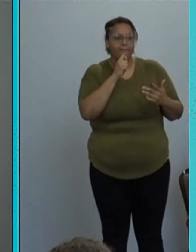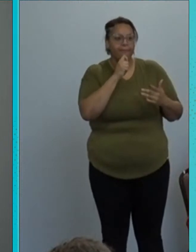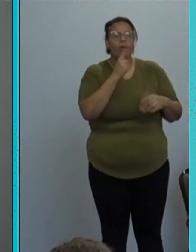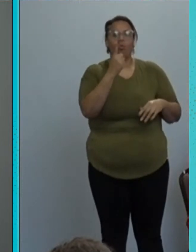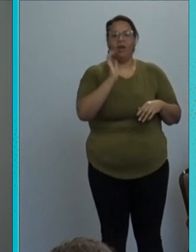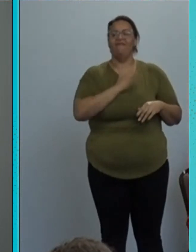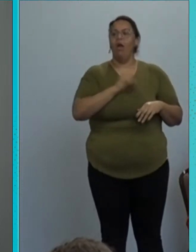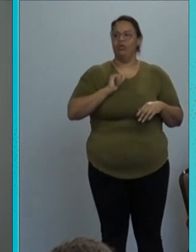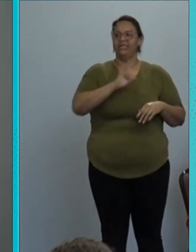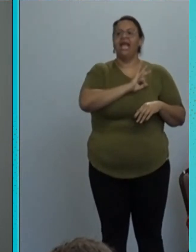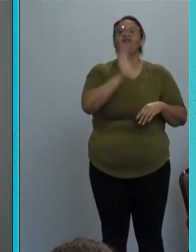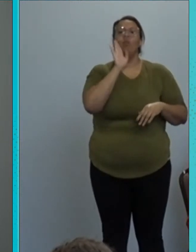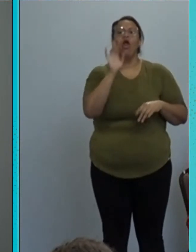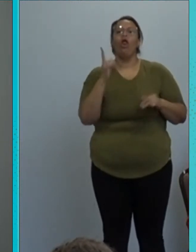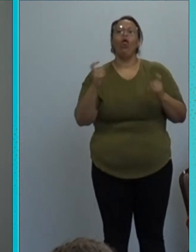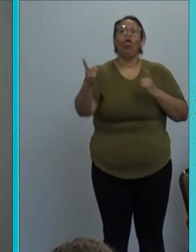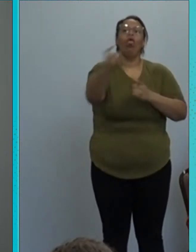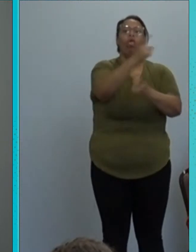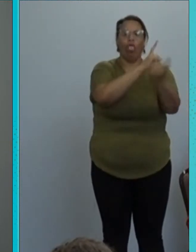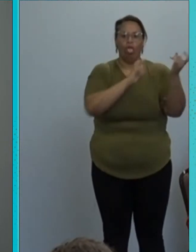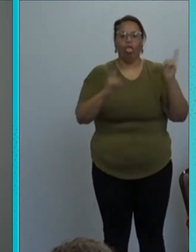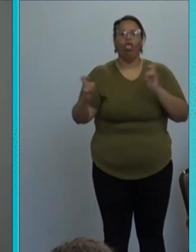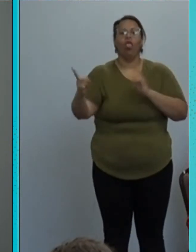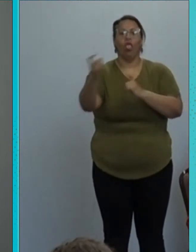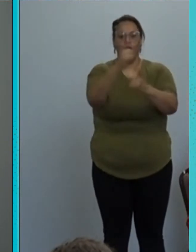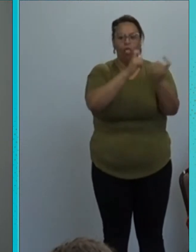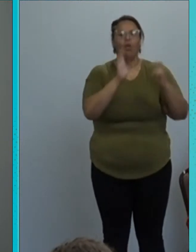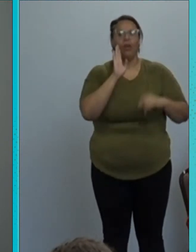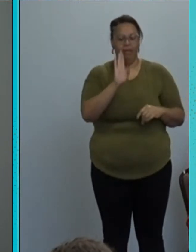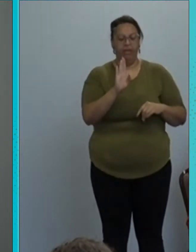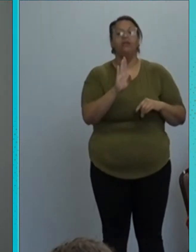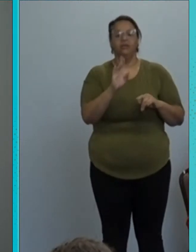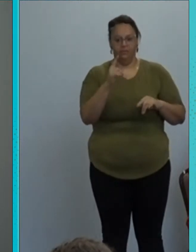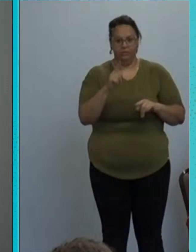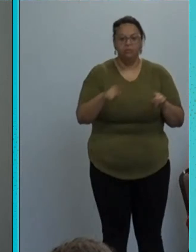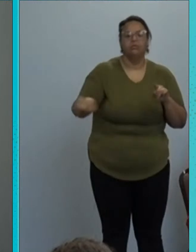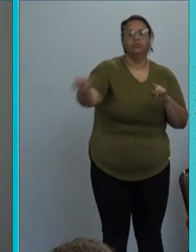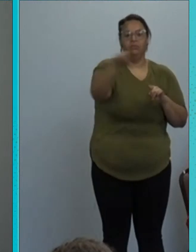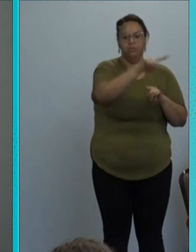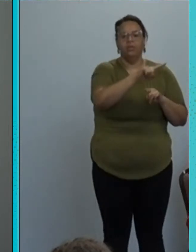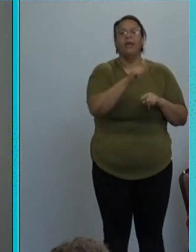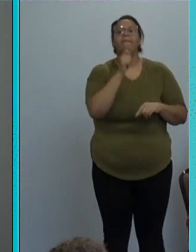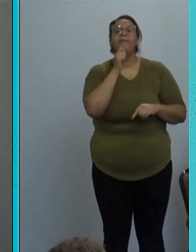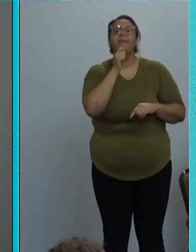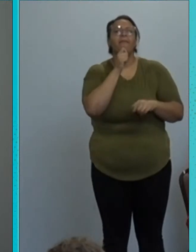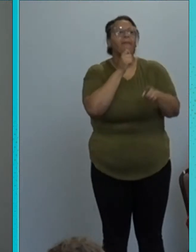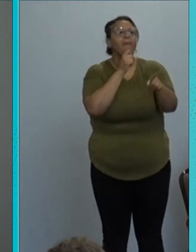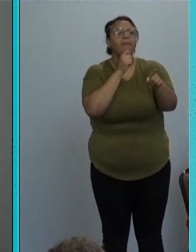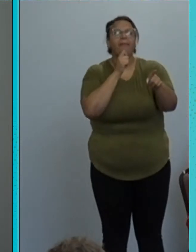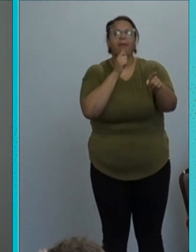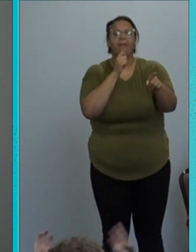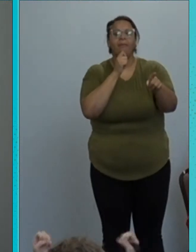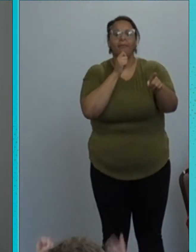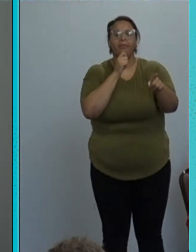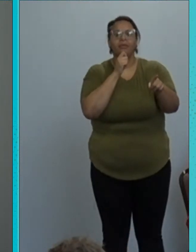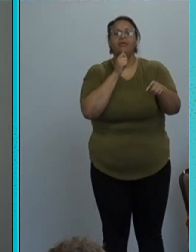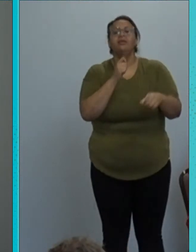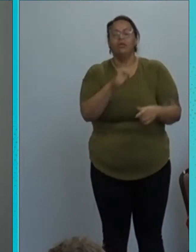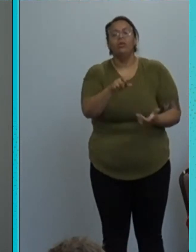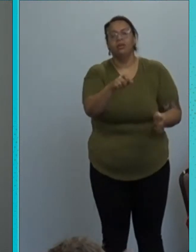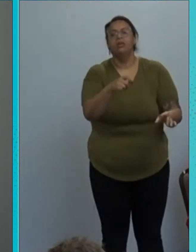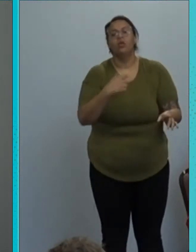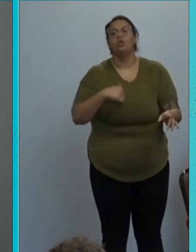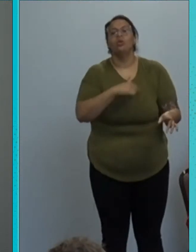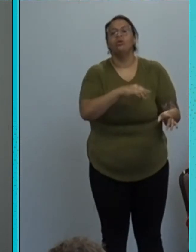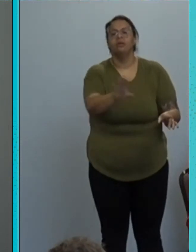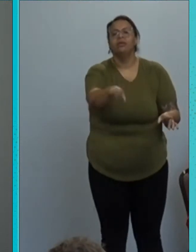staff members will be bringing it over to them. And we'll give a second for the interpreters to switch around real